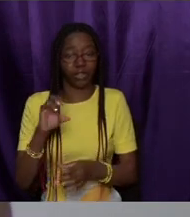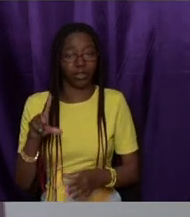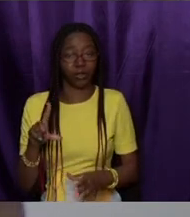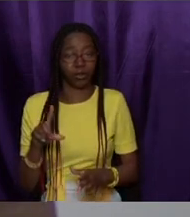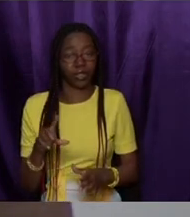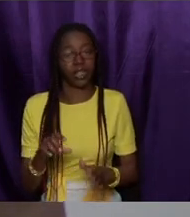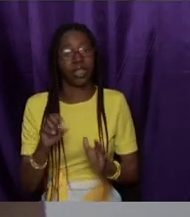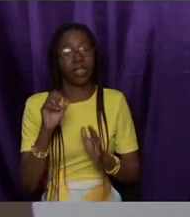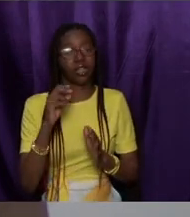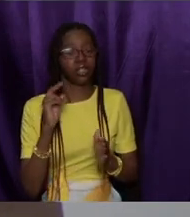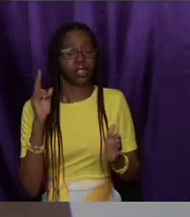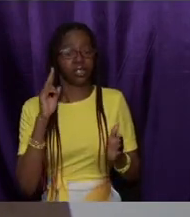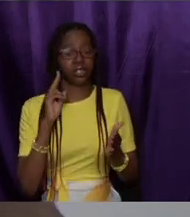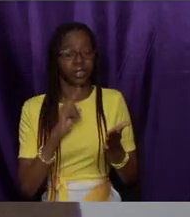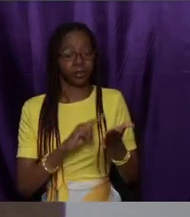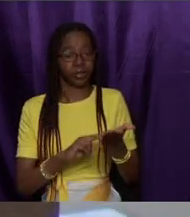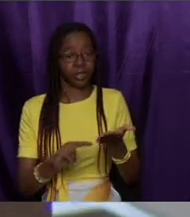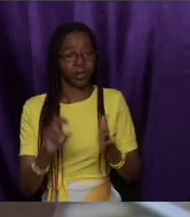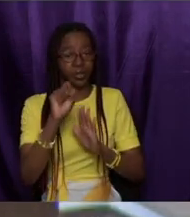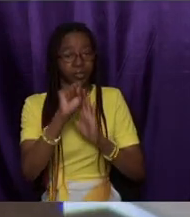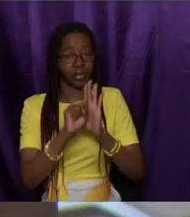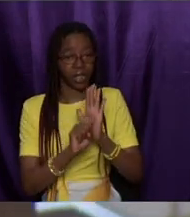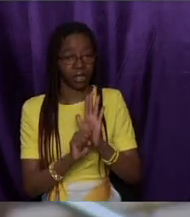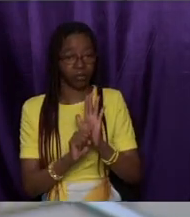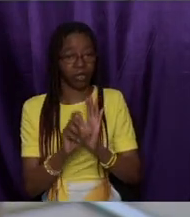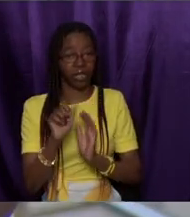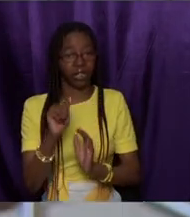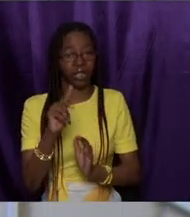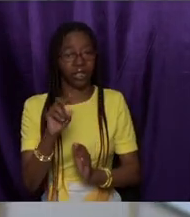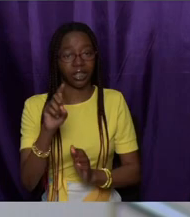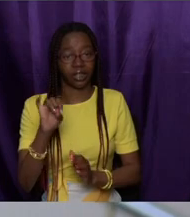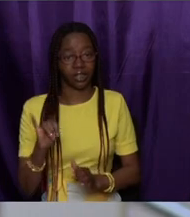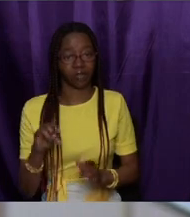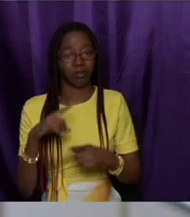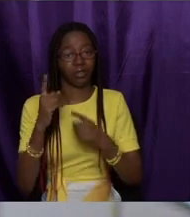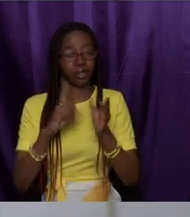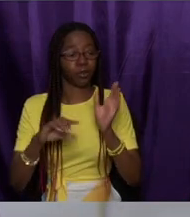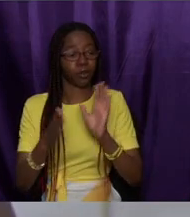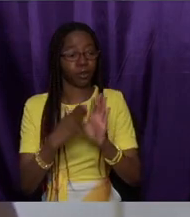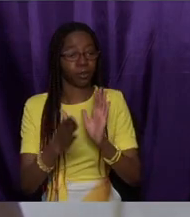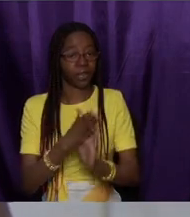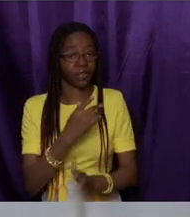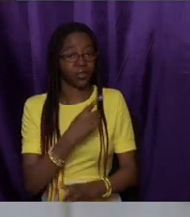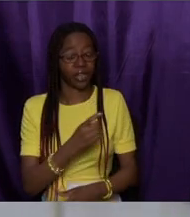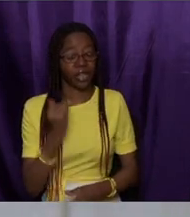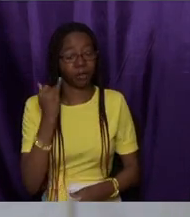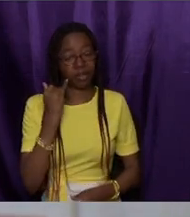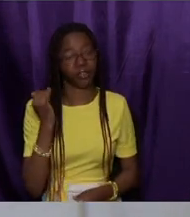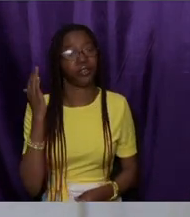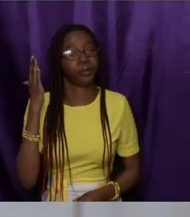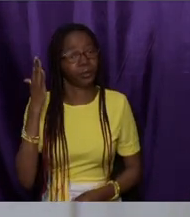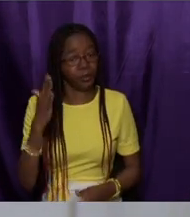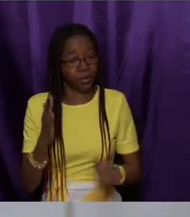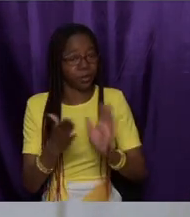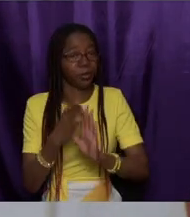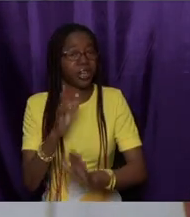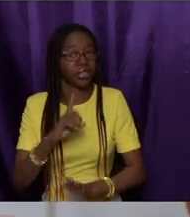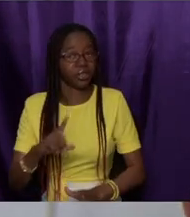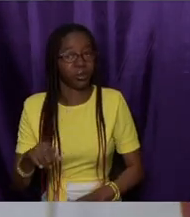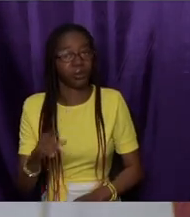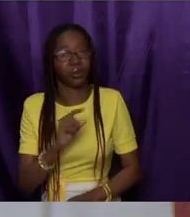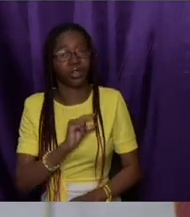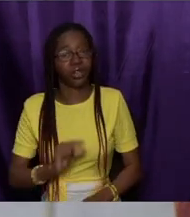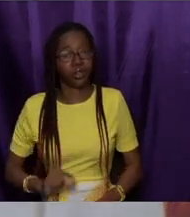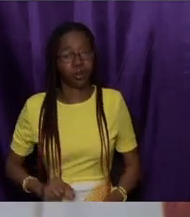of State, Alexi Janulius. Come on, give God praise for him if you would. Praise the Lord. I see Queen